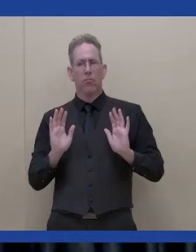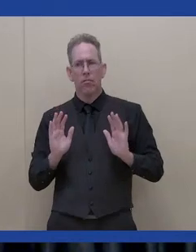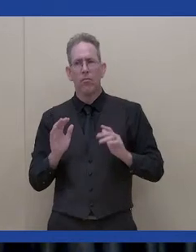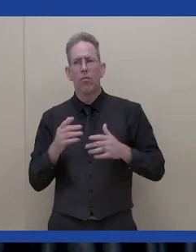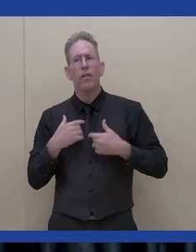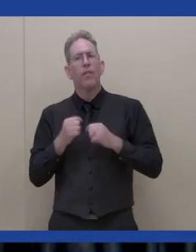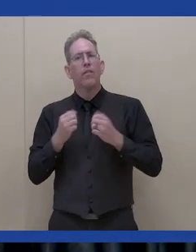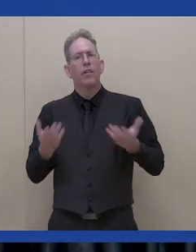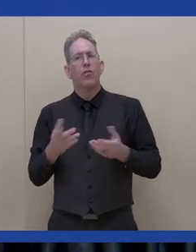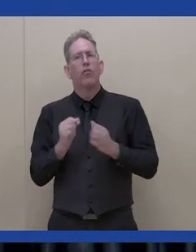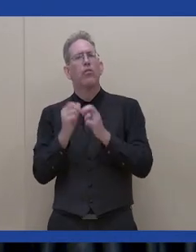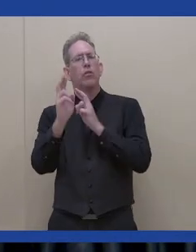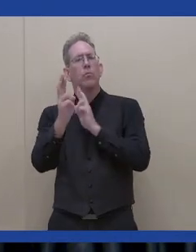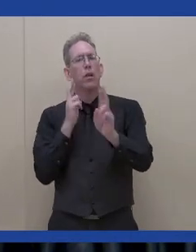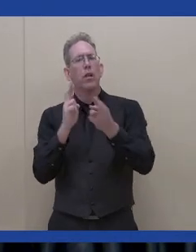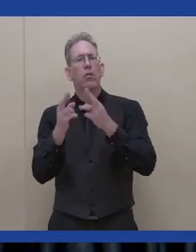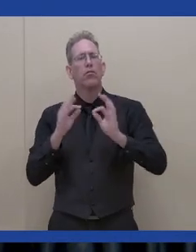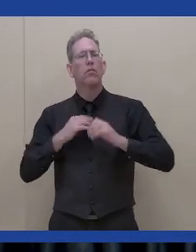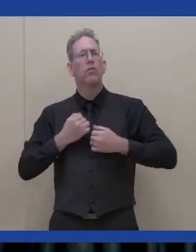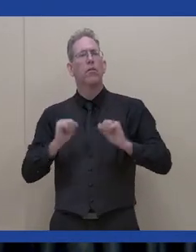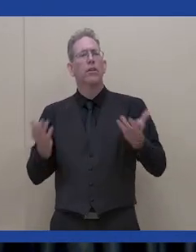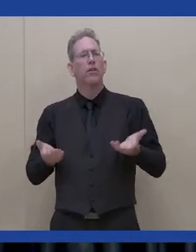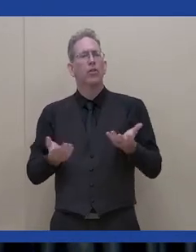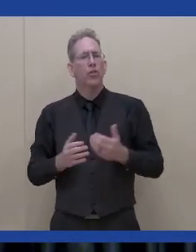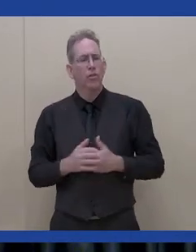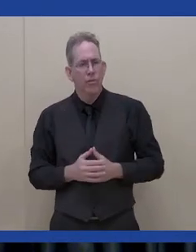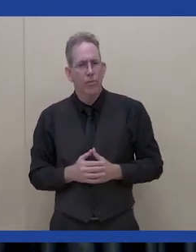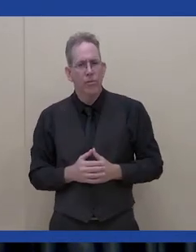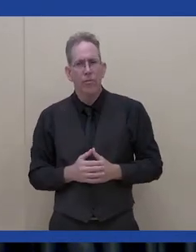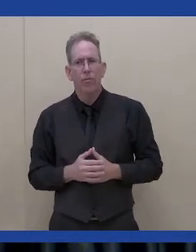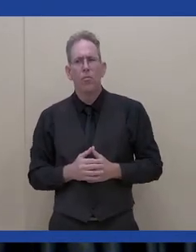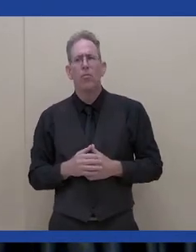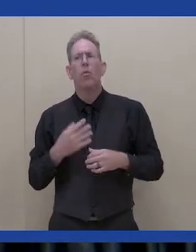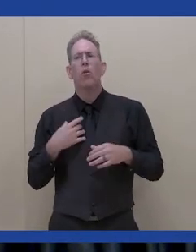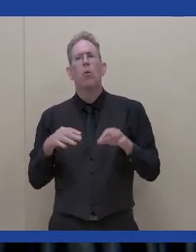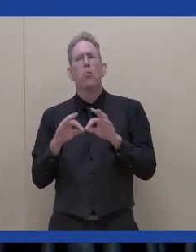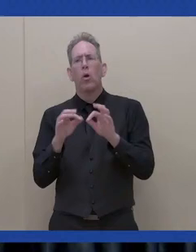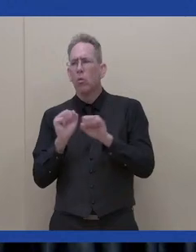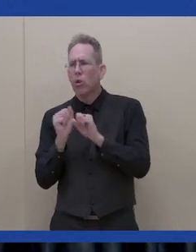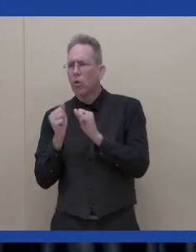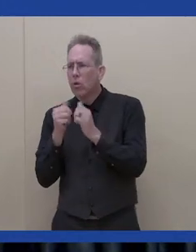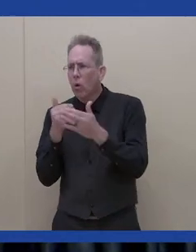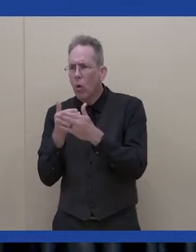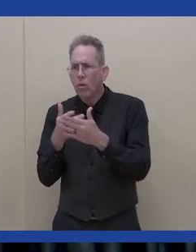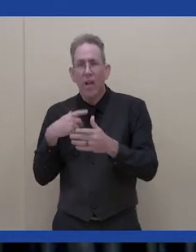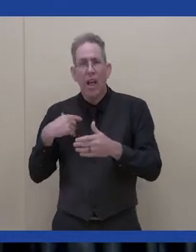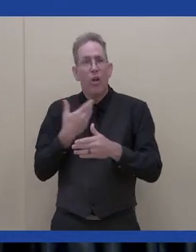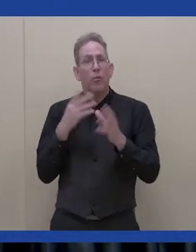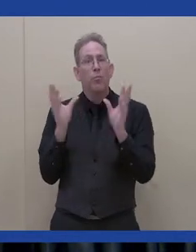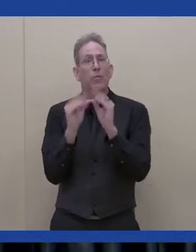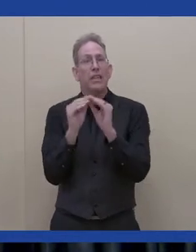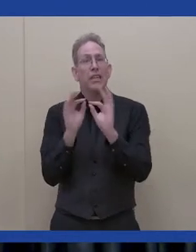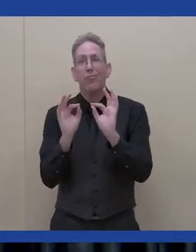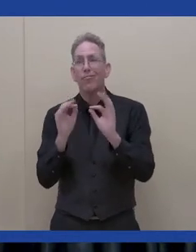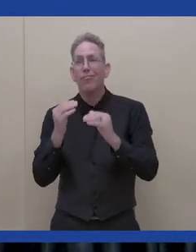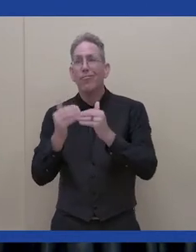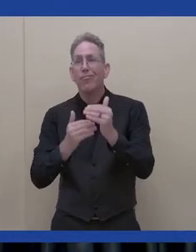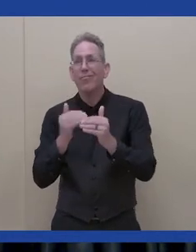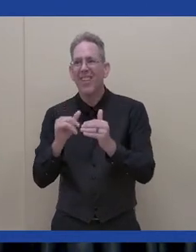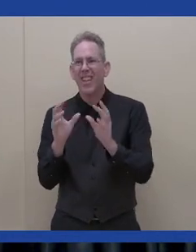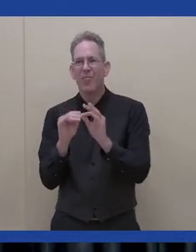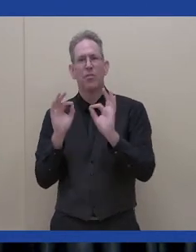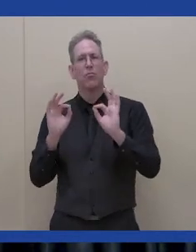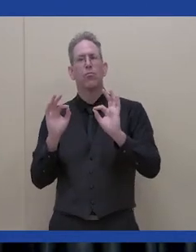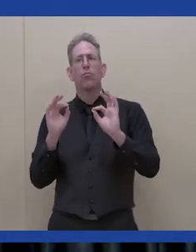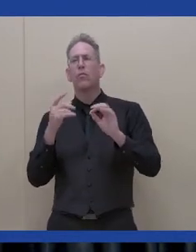It is incredibly important that this council work collectively to make sure our meetings are a welcoming and inviting space for all in our